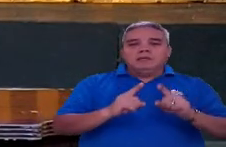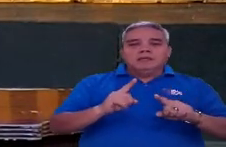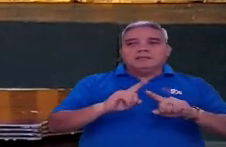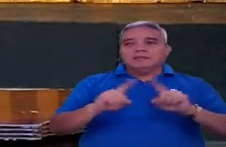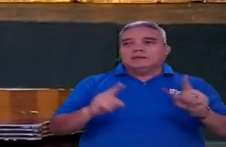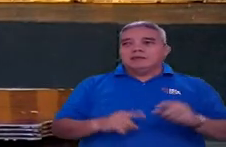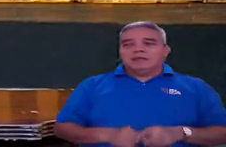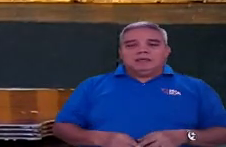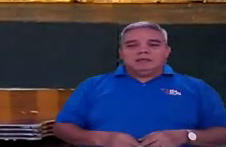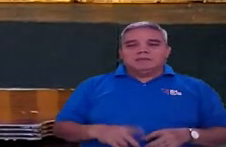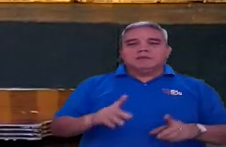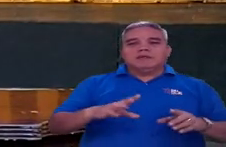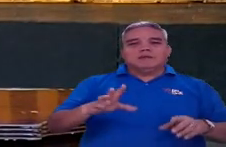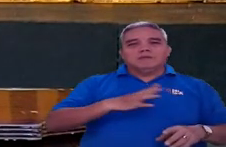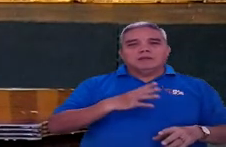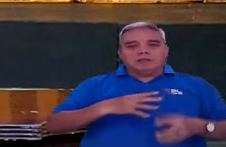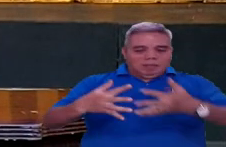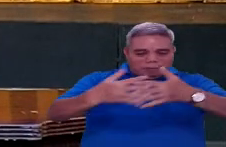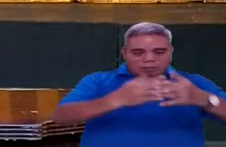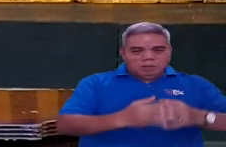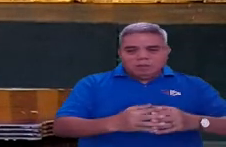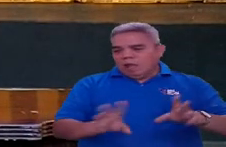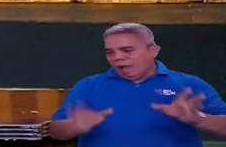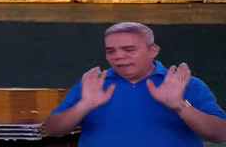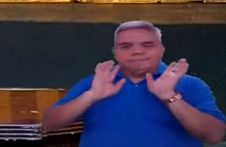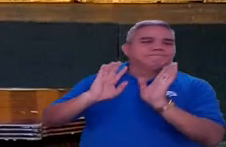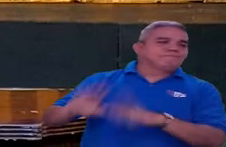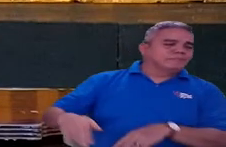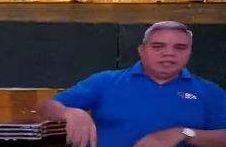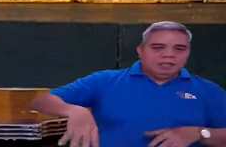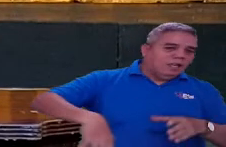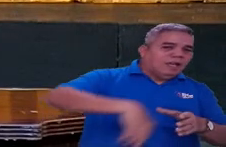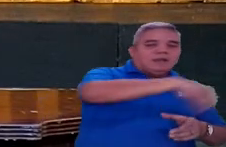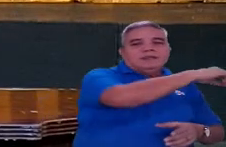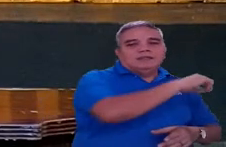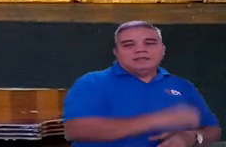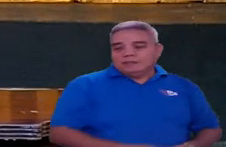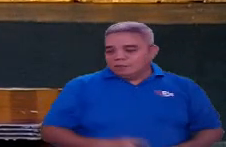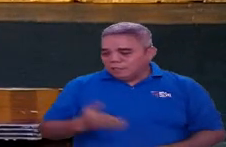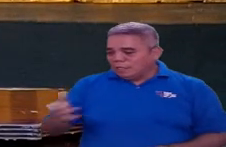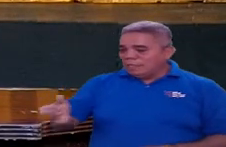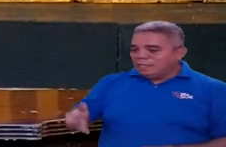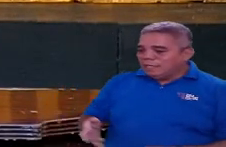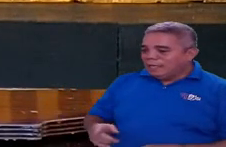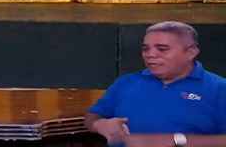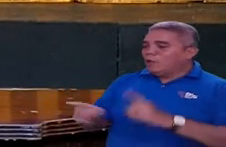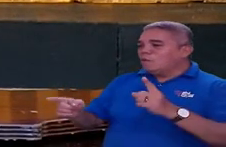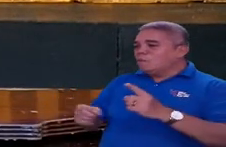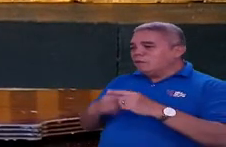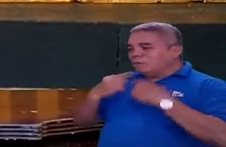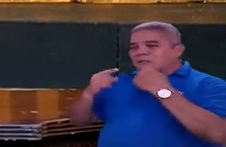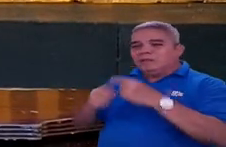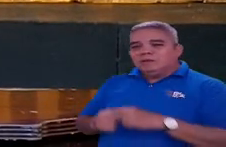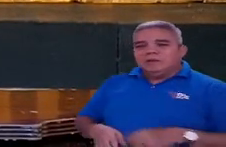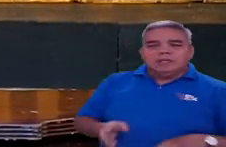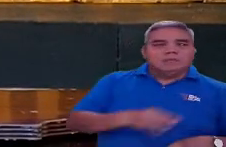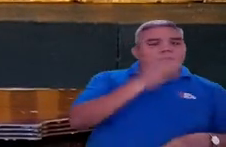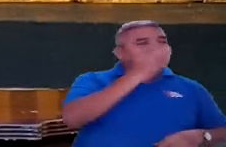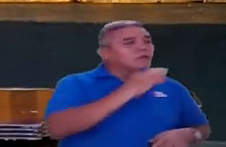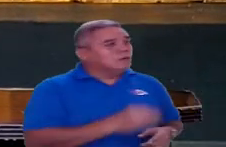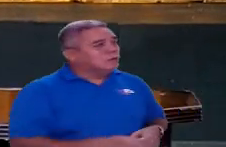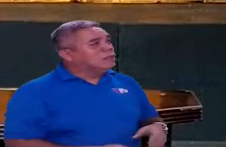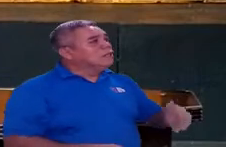So, pahawa ng Americano, ingon niya, "Your brain is so thin." Ingon sa